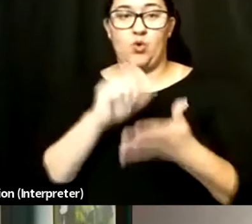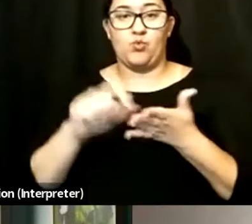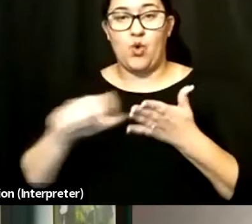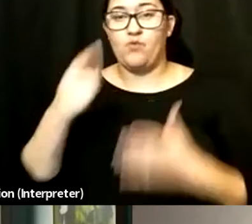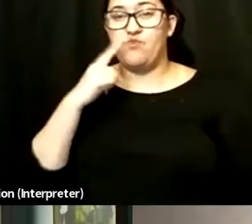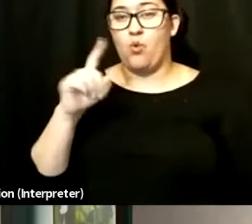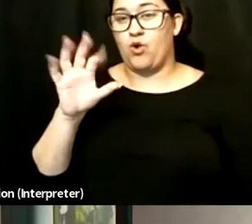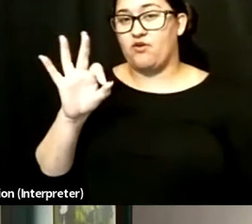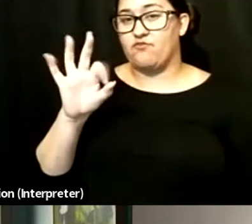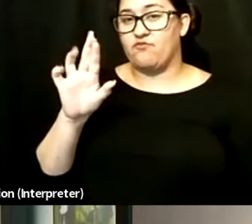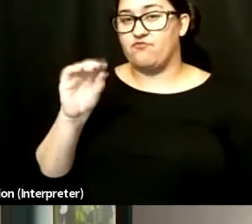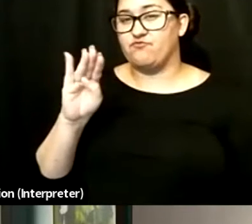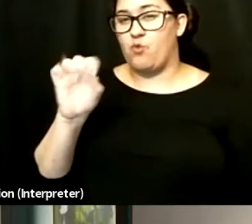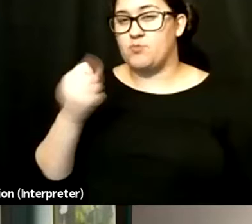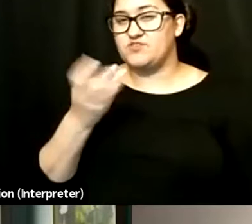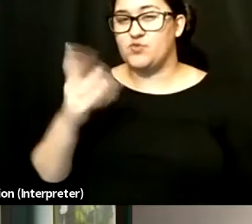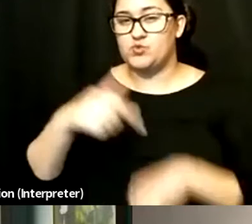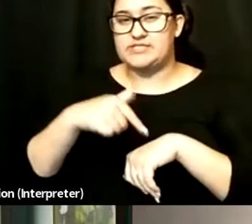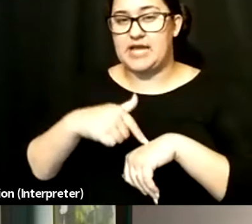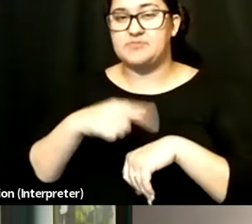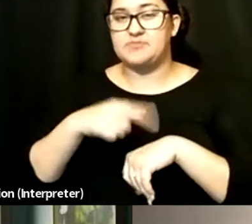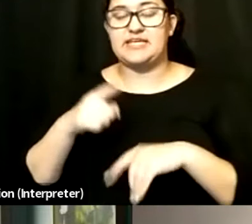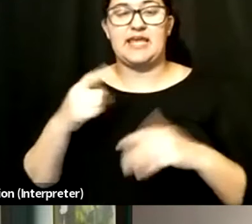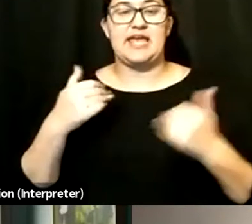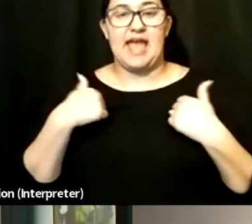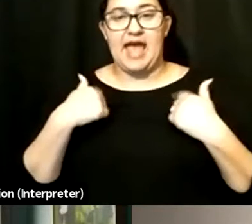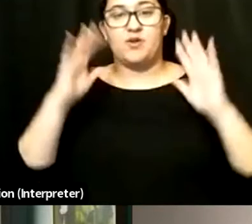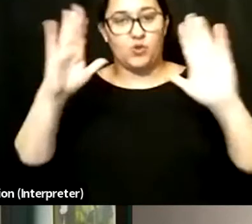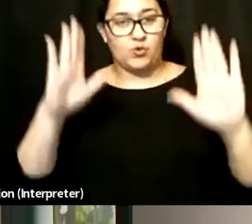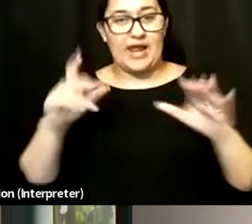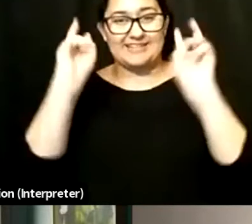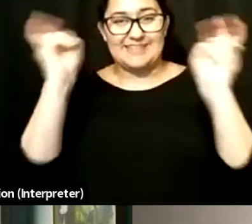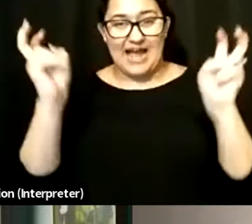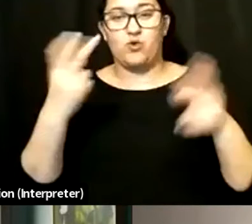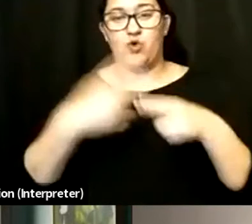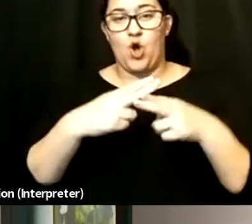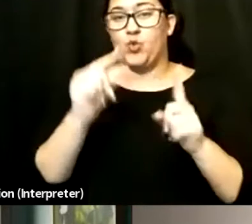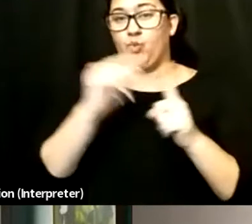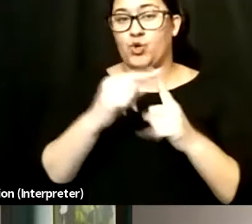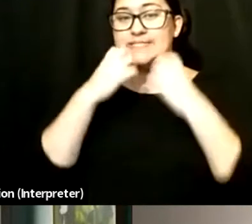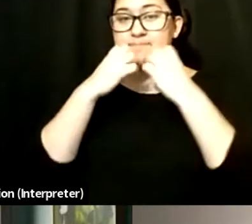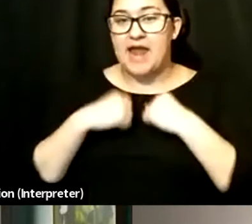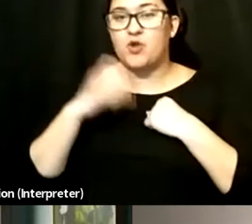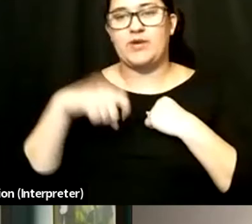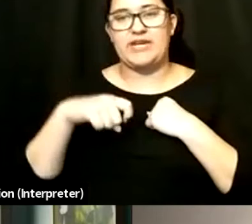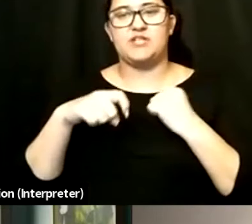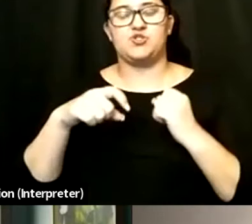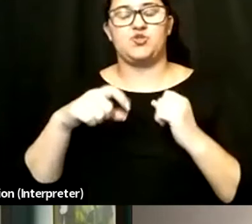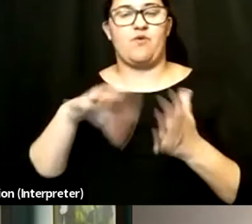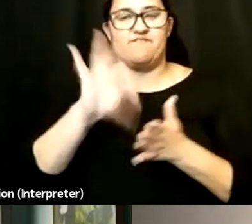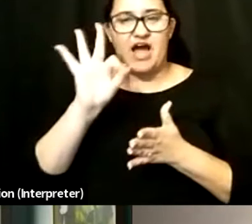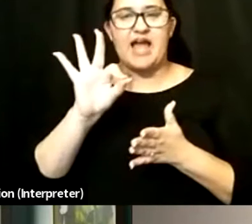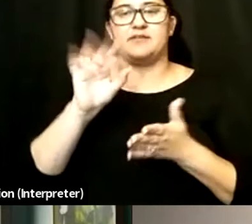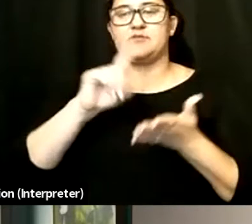bit. He wrote a great article titled Words Matter, and it's time to explore the meaning of ableism. And in that article,